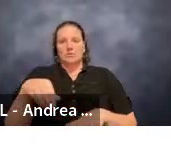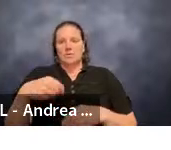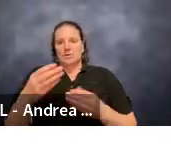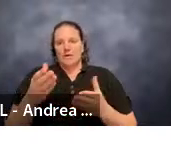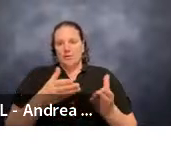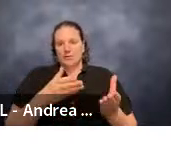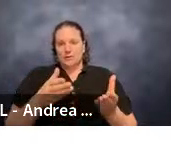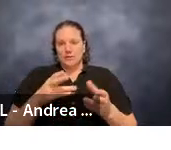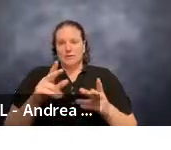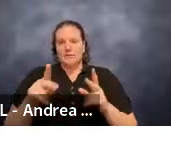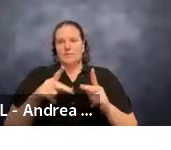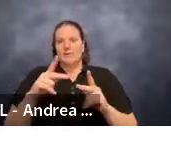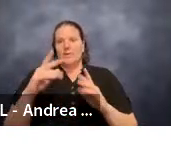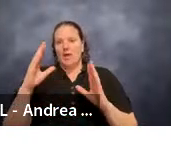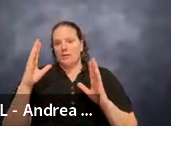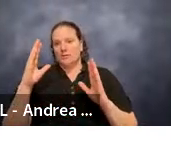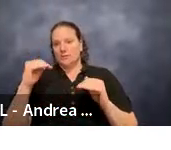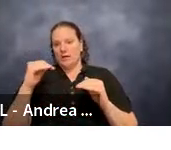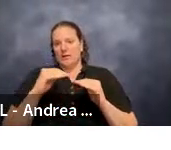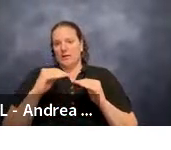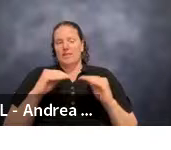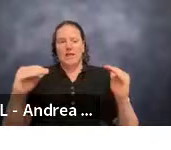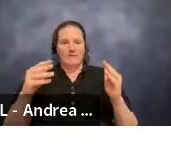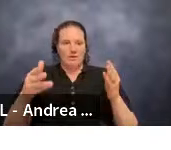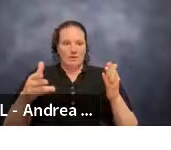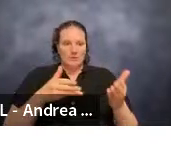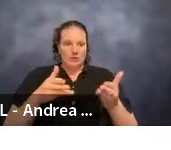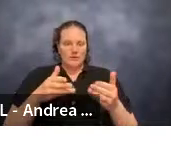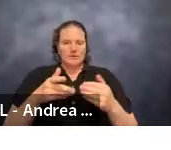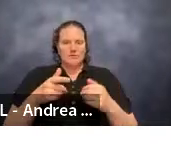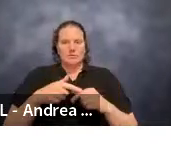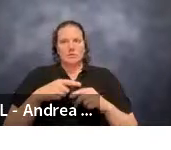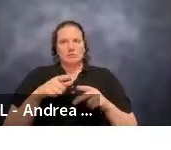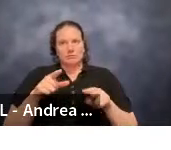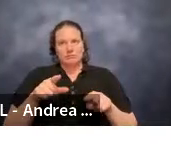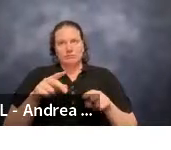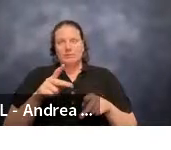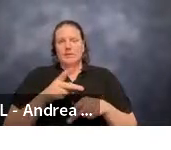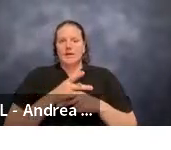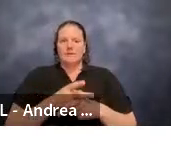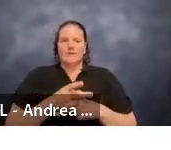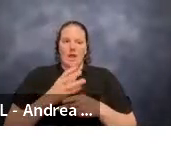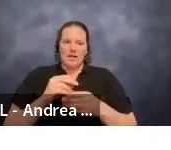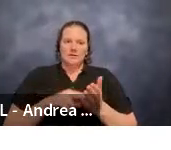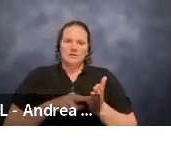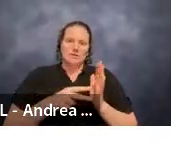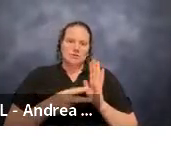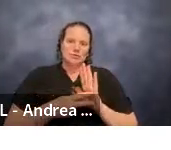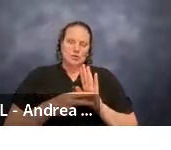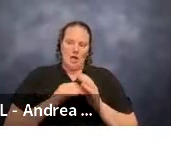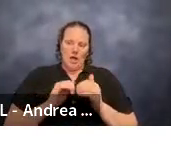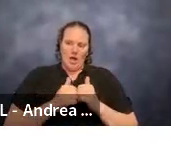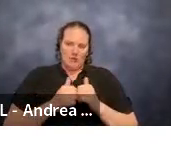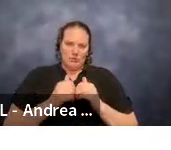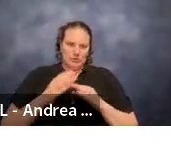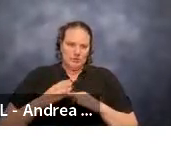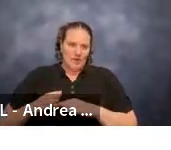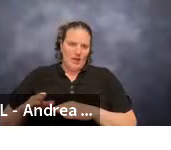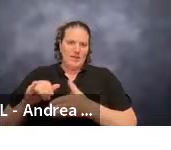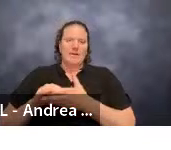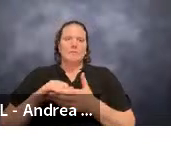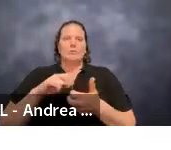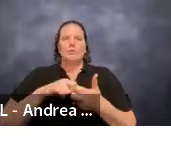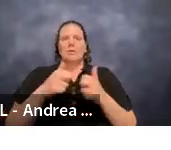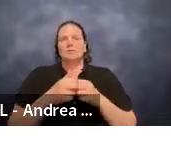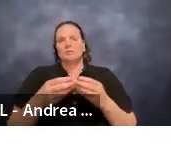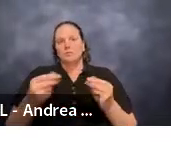and people expect a level of service. And we have to be careful and we have to be intentional on how we provide that. We problem solve,